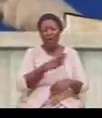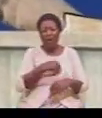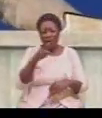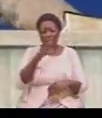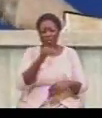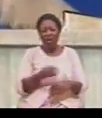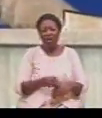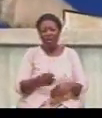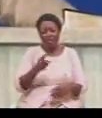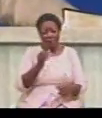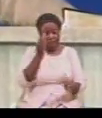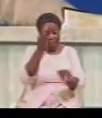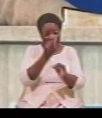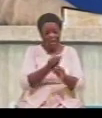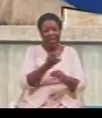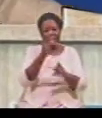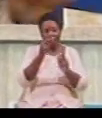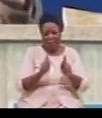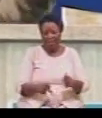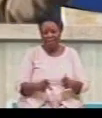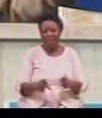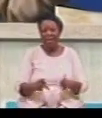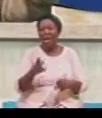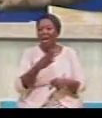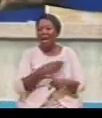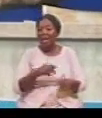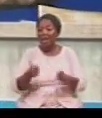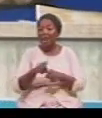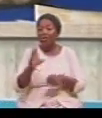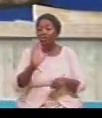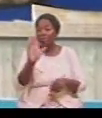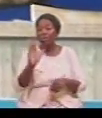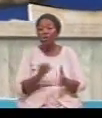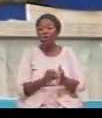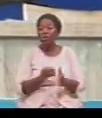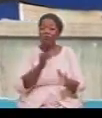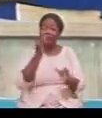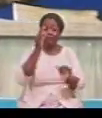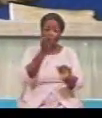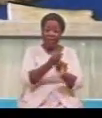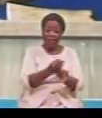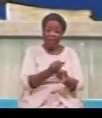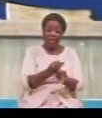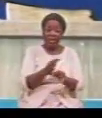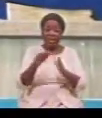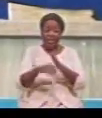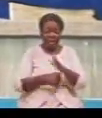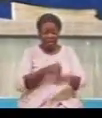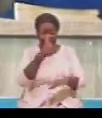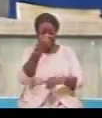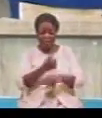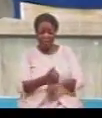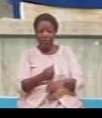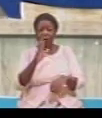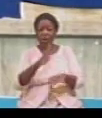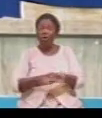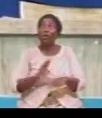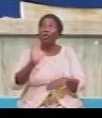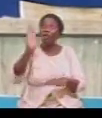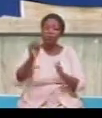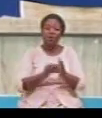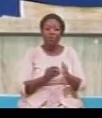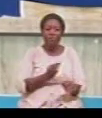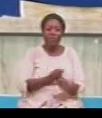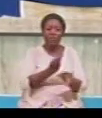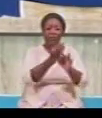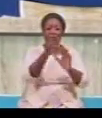are a faith person. And as your faith is based on his faithfulness,